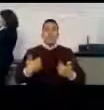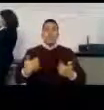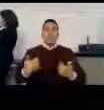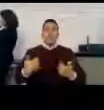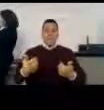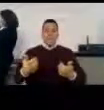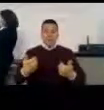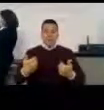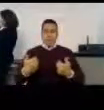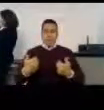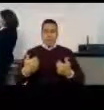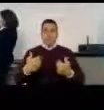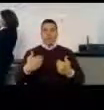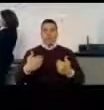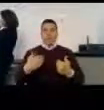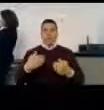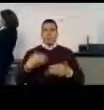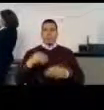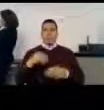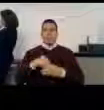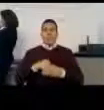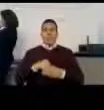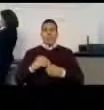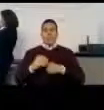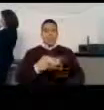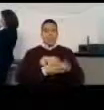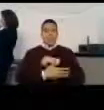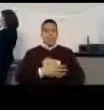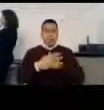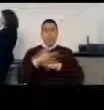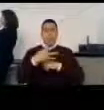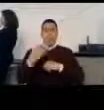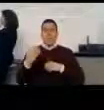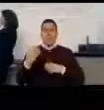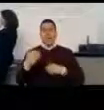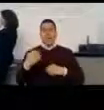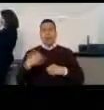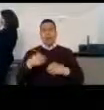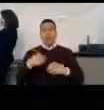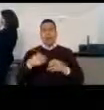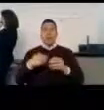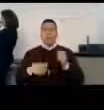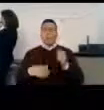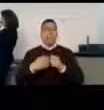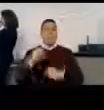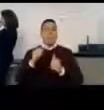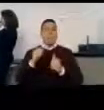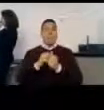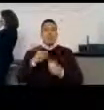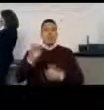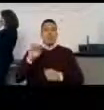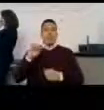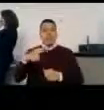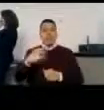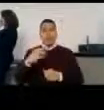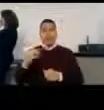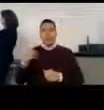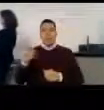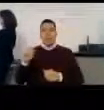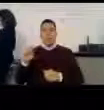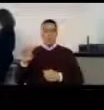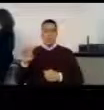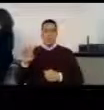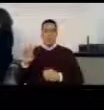have 200,000 students with IEPs. That's not including 504 plans, and that's not including all the students who haven't been